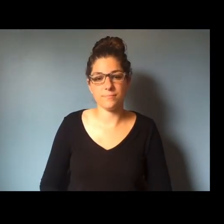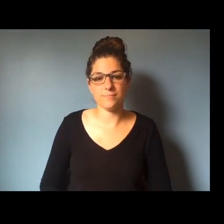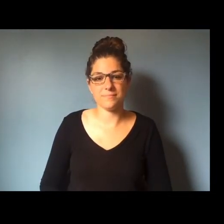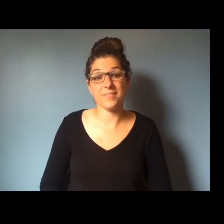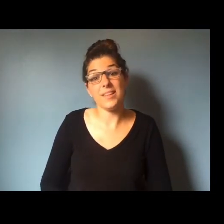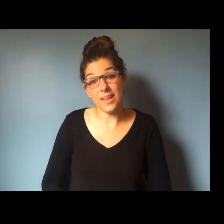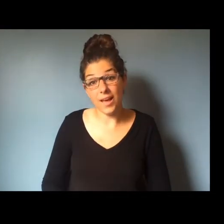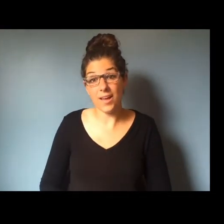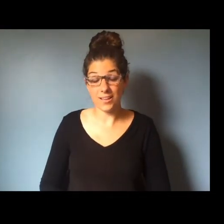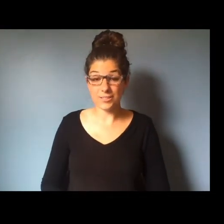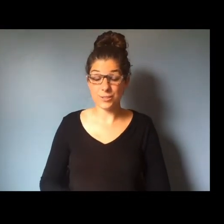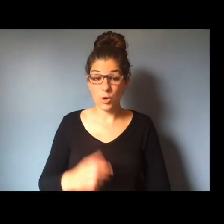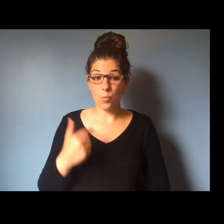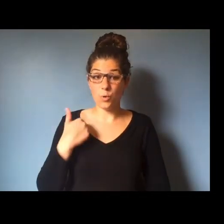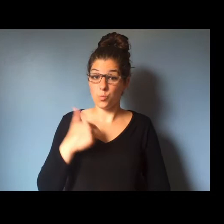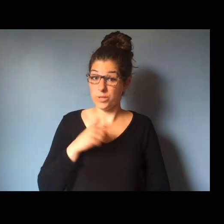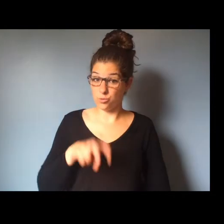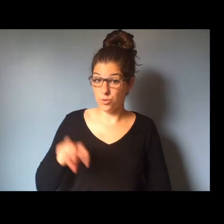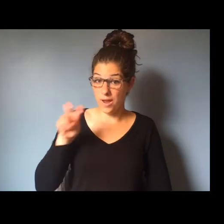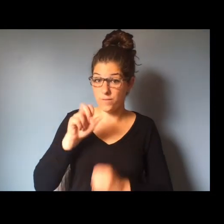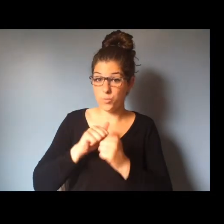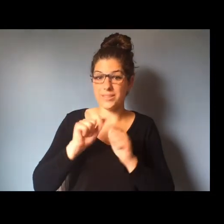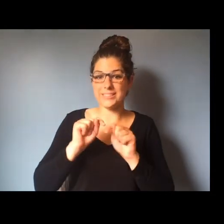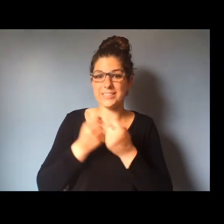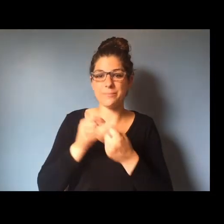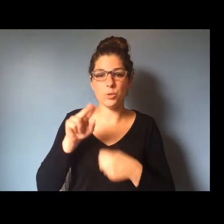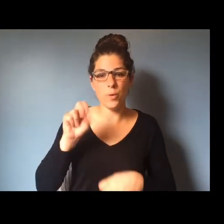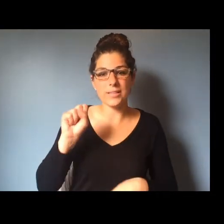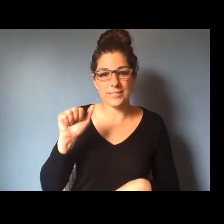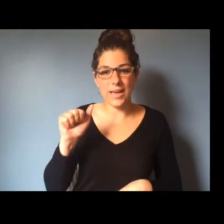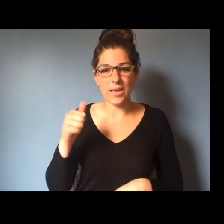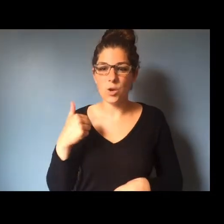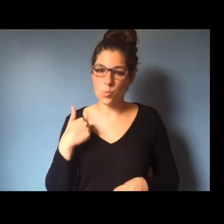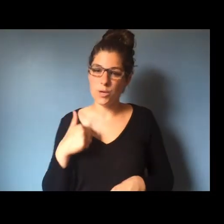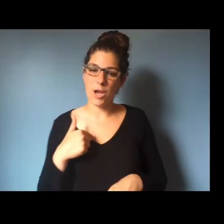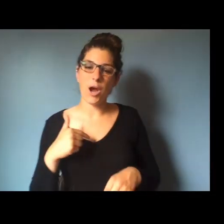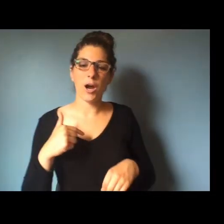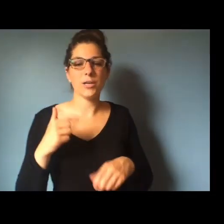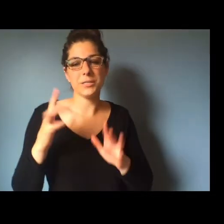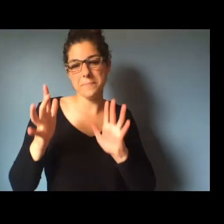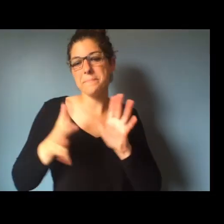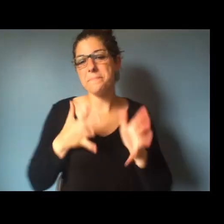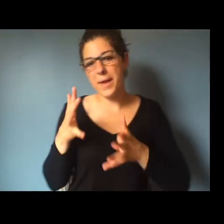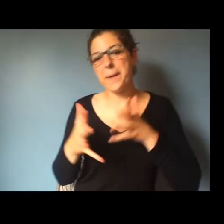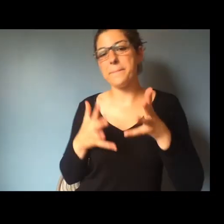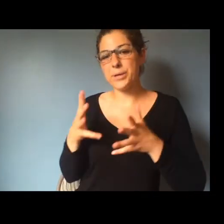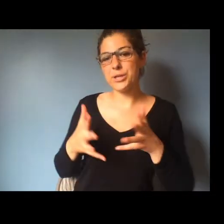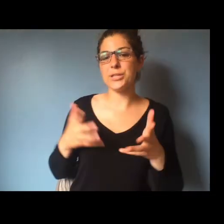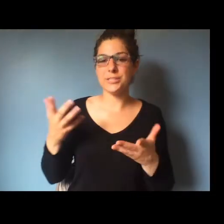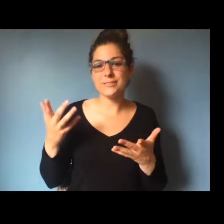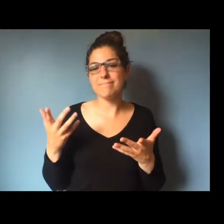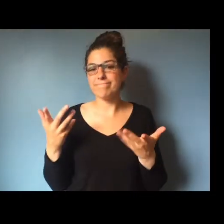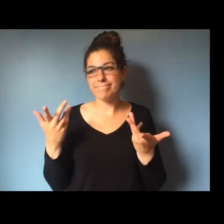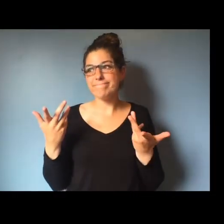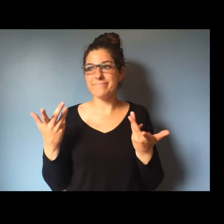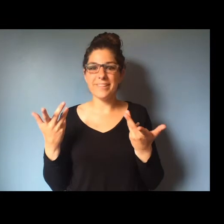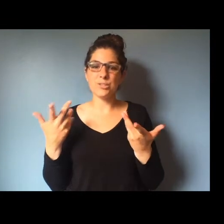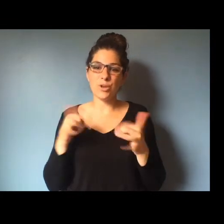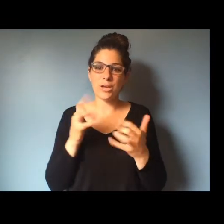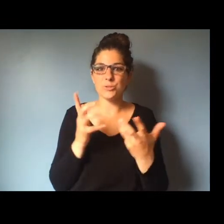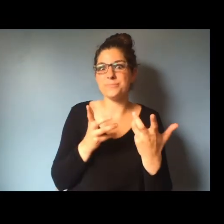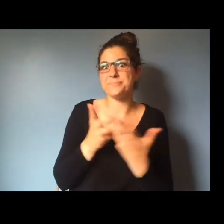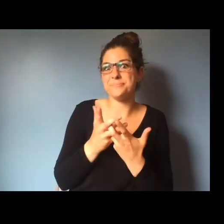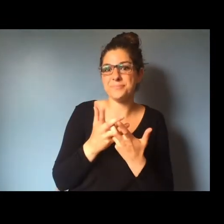Yeah. So when we travel with Team USA, we're pretty pampered as their local organizing committee kind